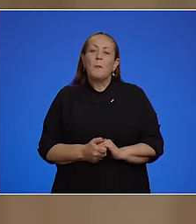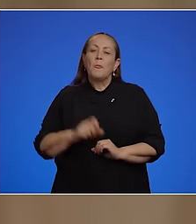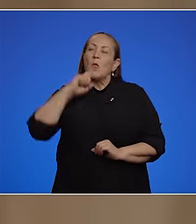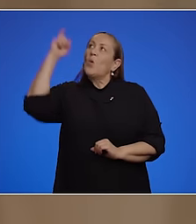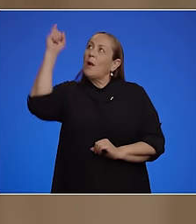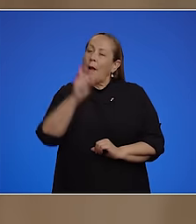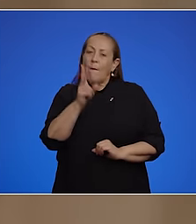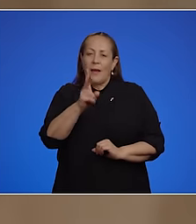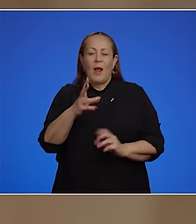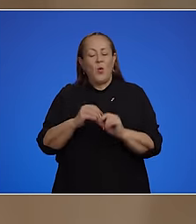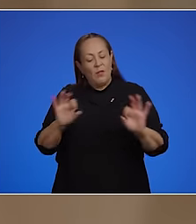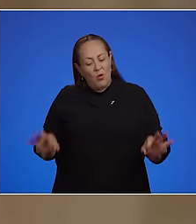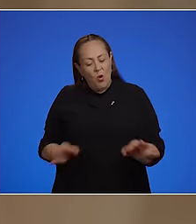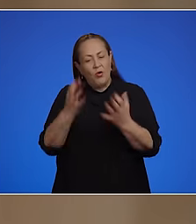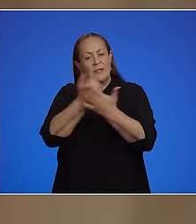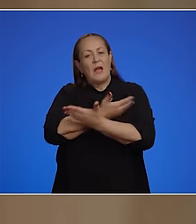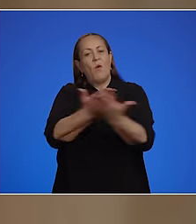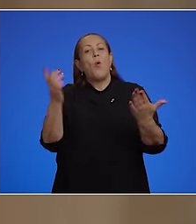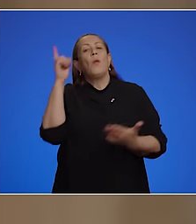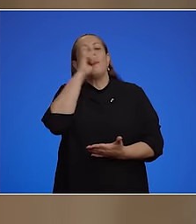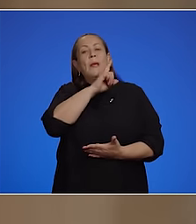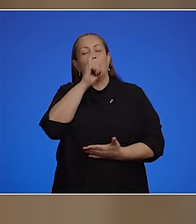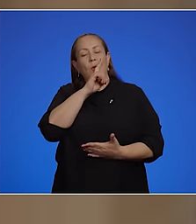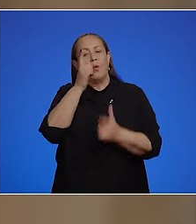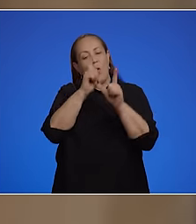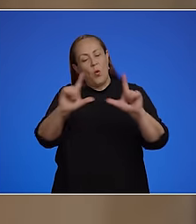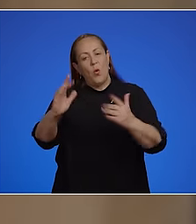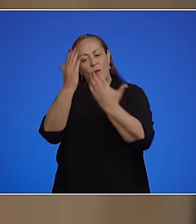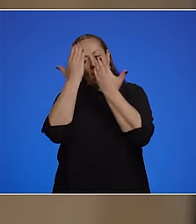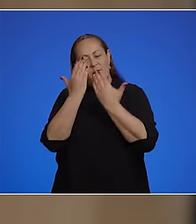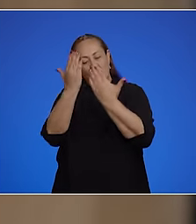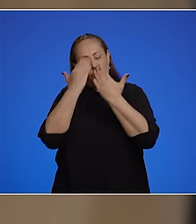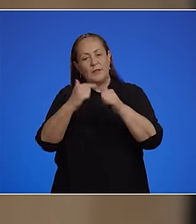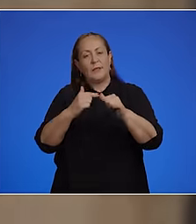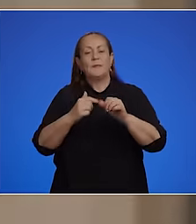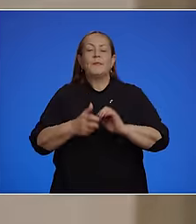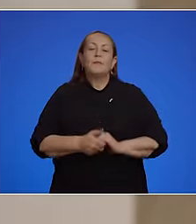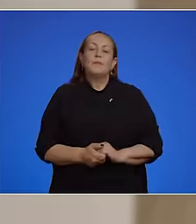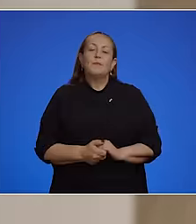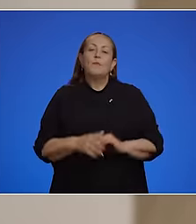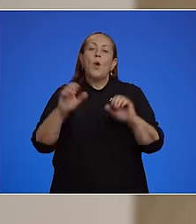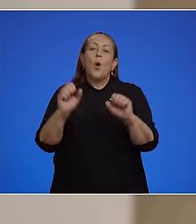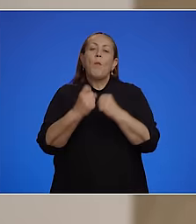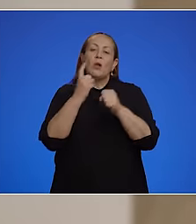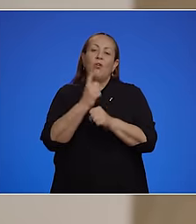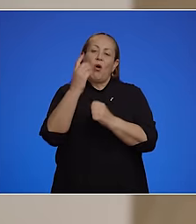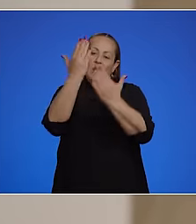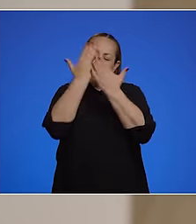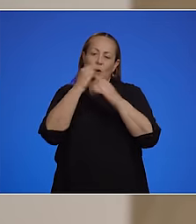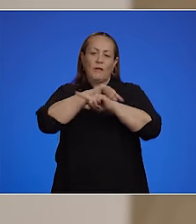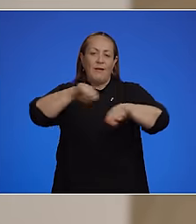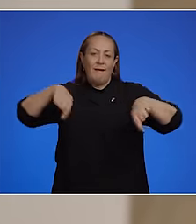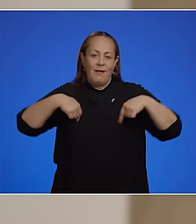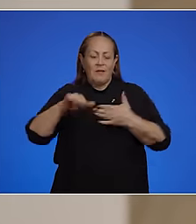come again in glory with salvation for your people. Lord, have mercy. Lord, have mercy. May Almighty God have mercy on